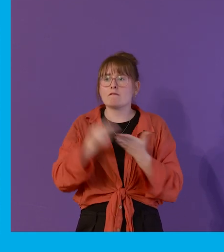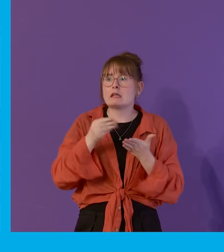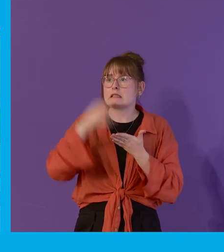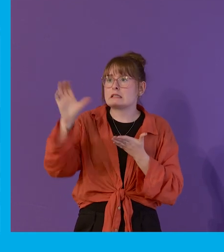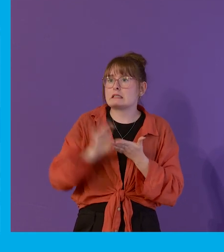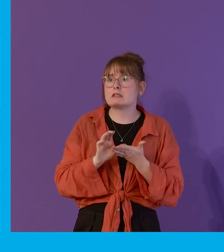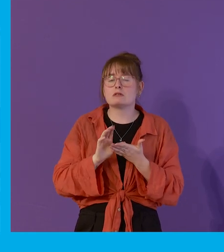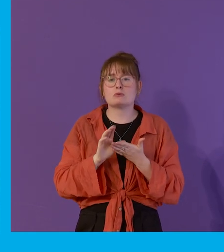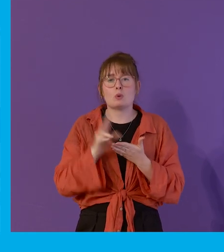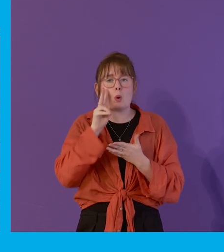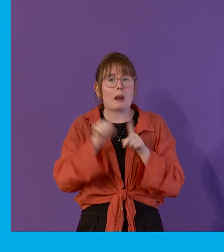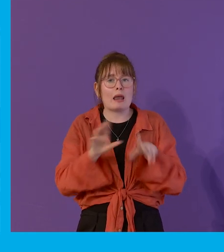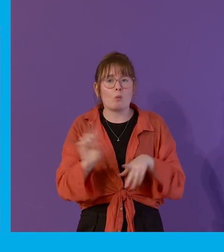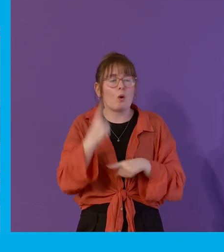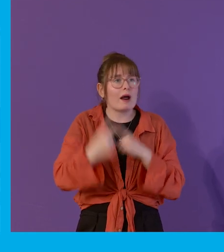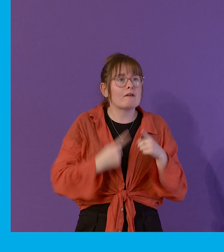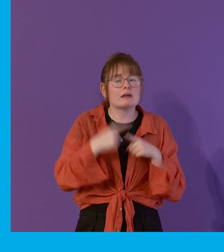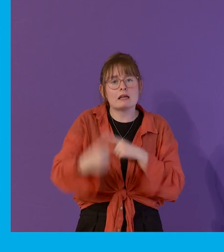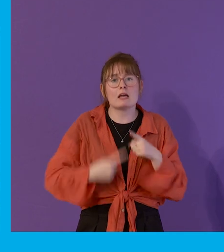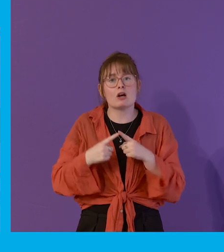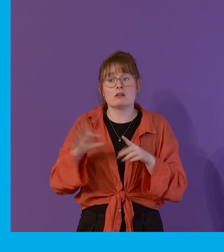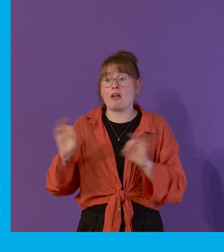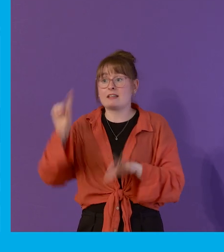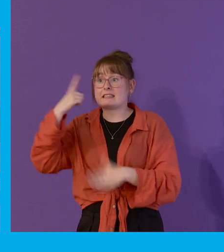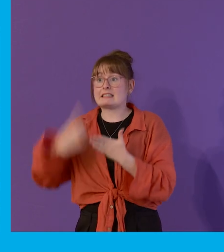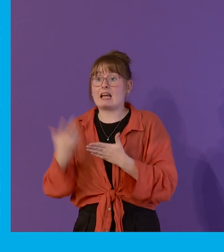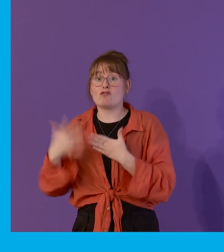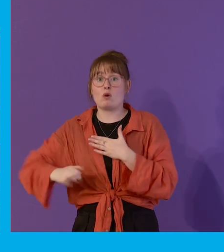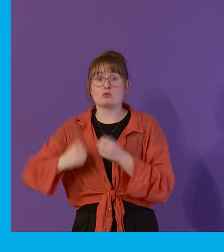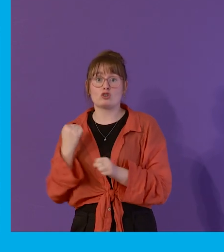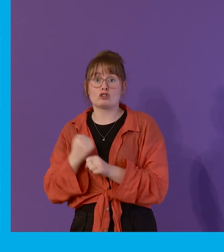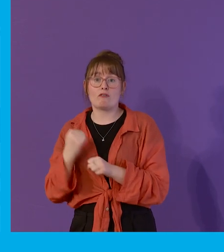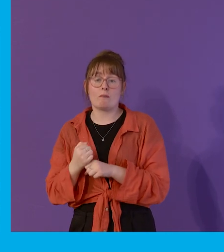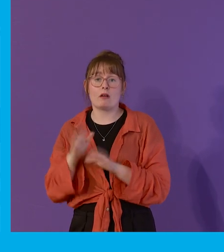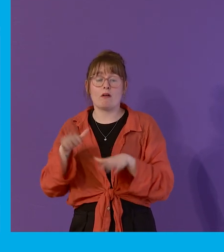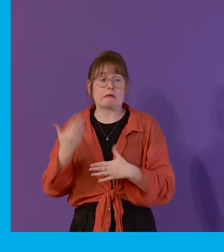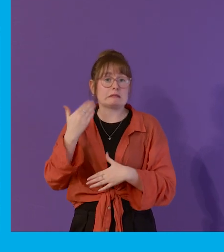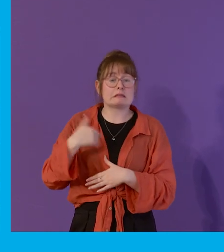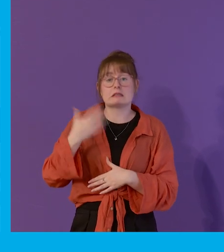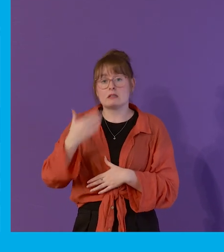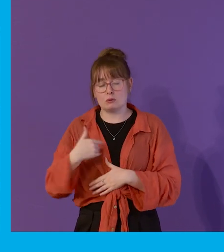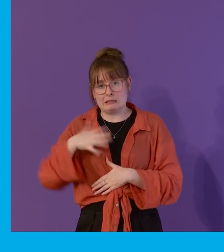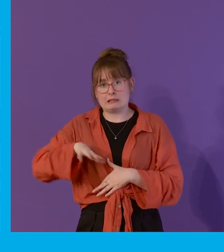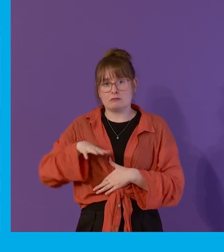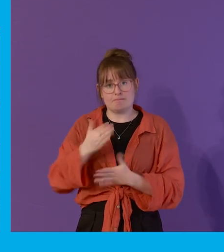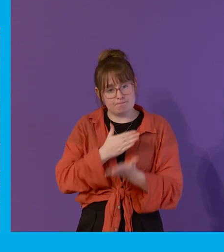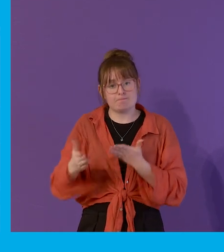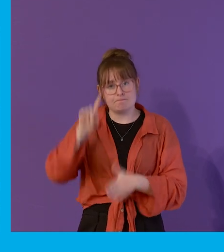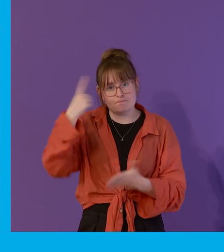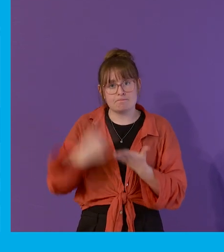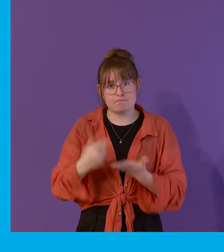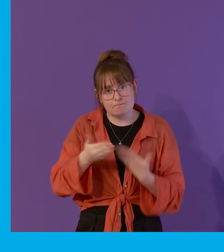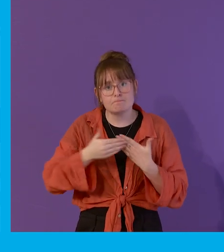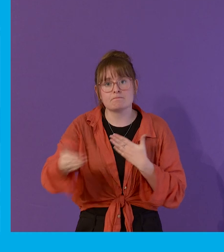year on year, rather than being driven by kind of political priorities and political expediency on an annual basis. Okay.